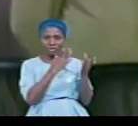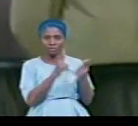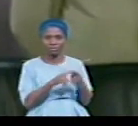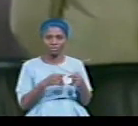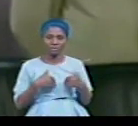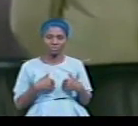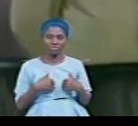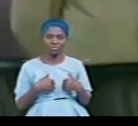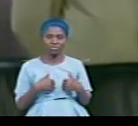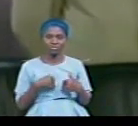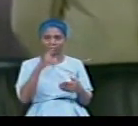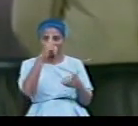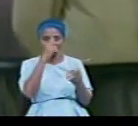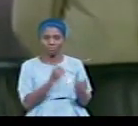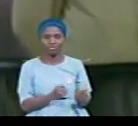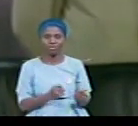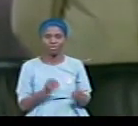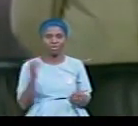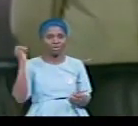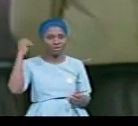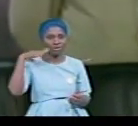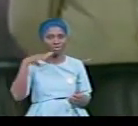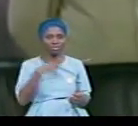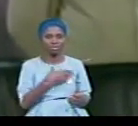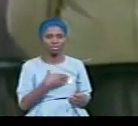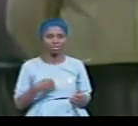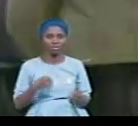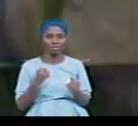grace, power.